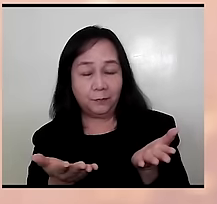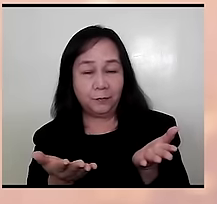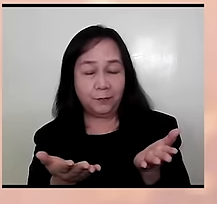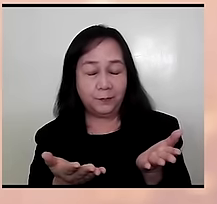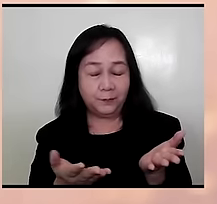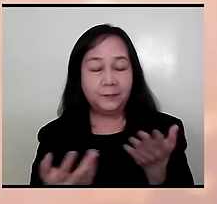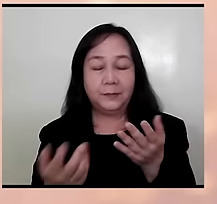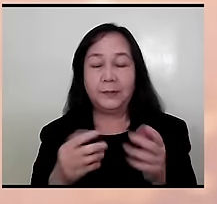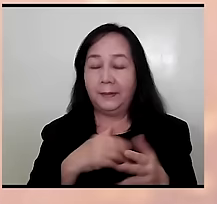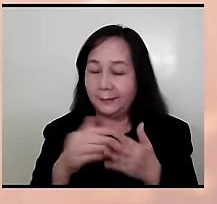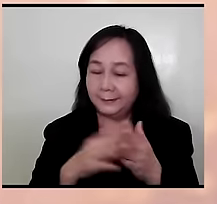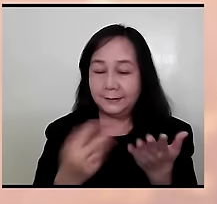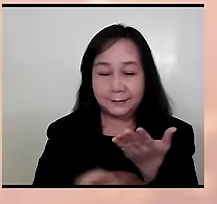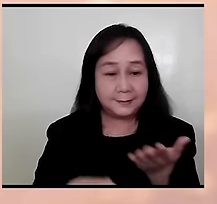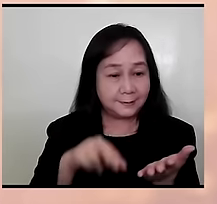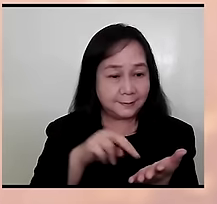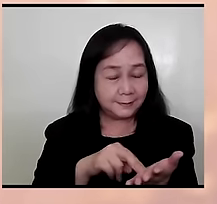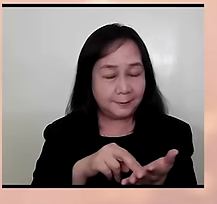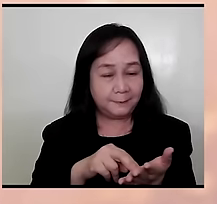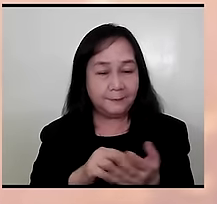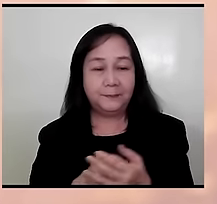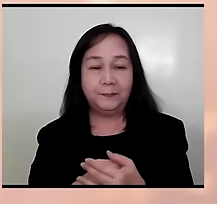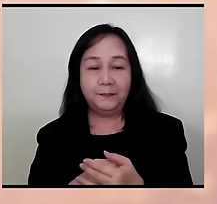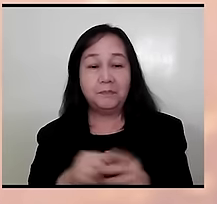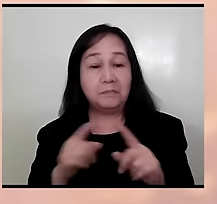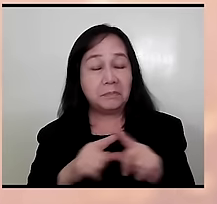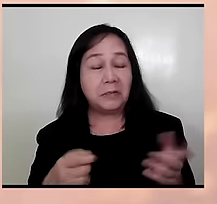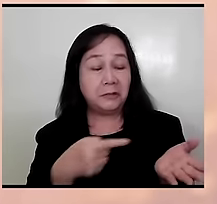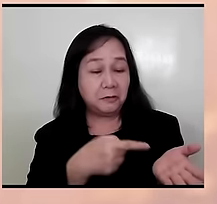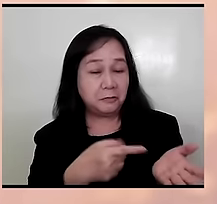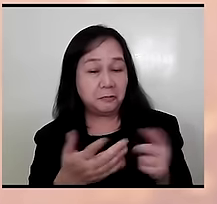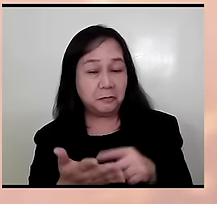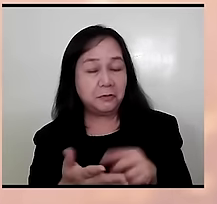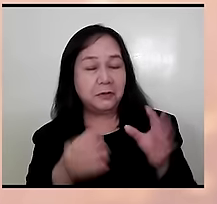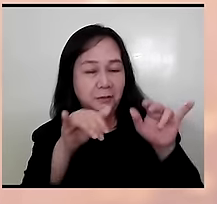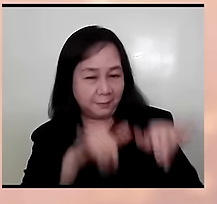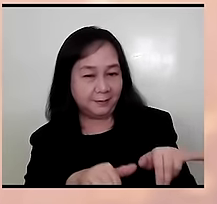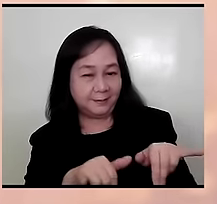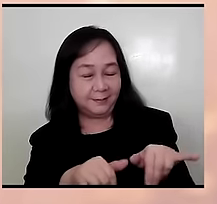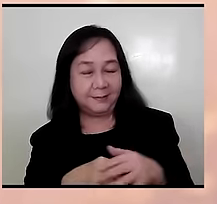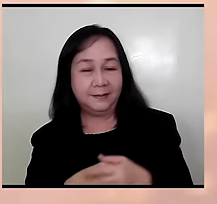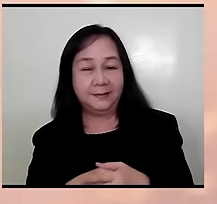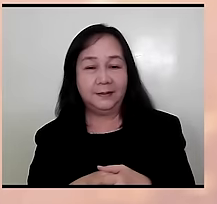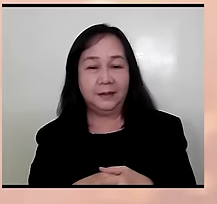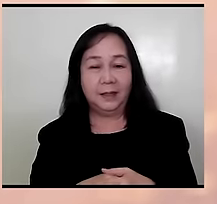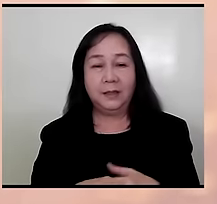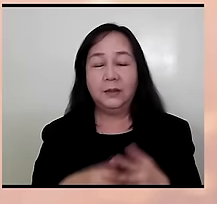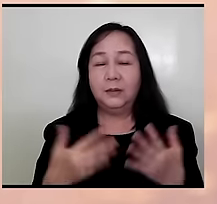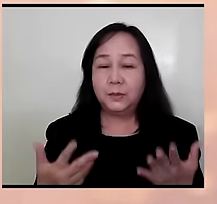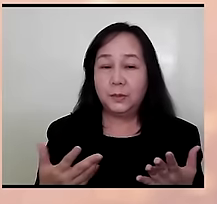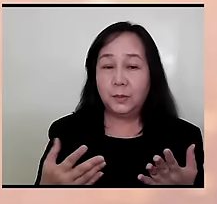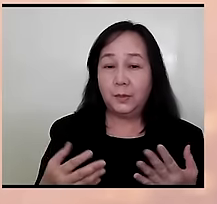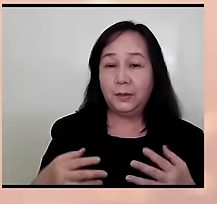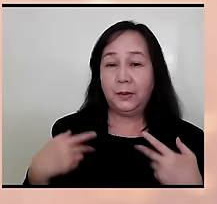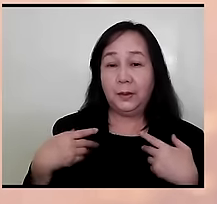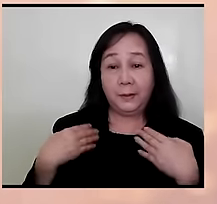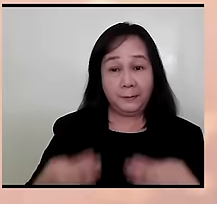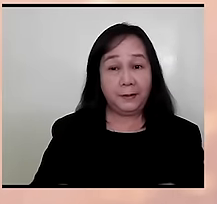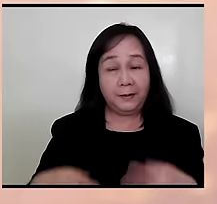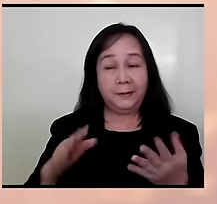his risen state, his wounds remain. In his glorious body, the wounds have become